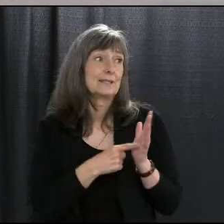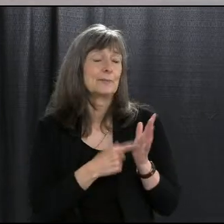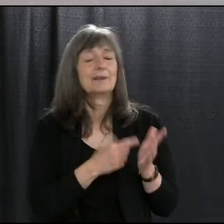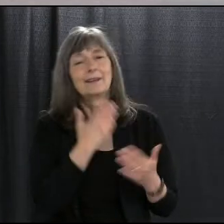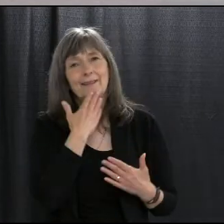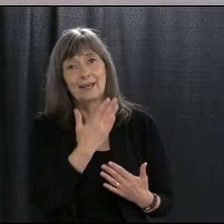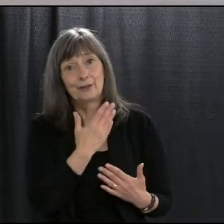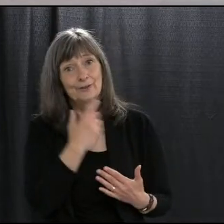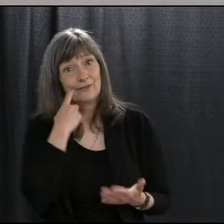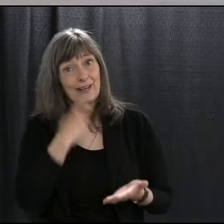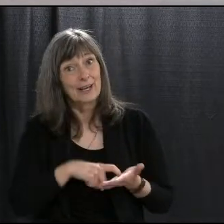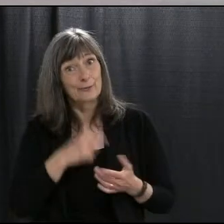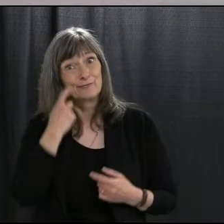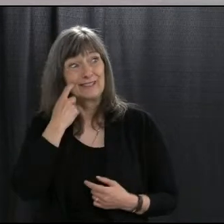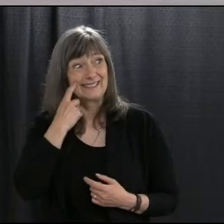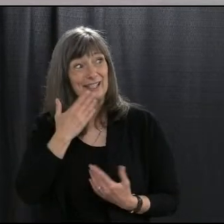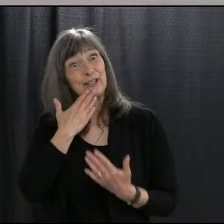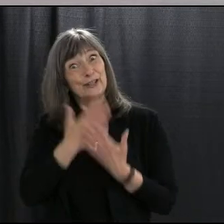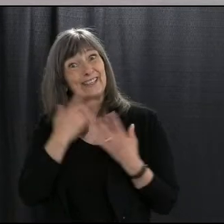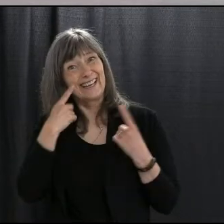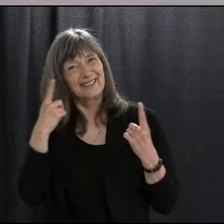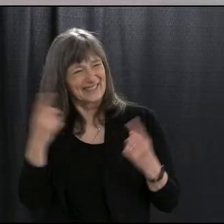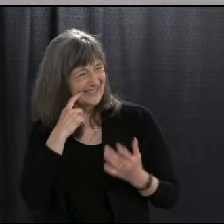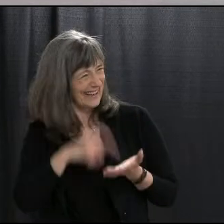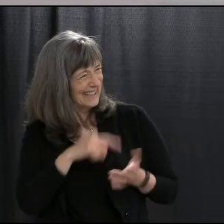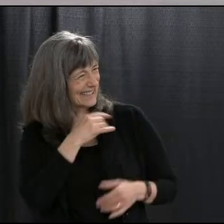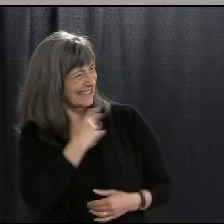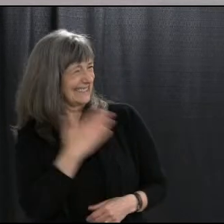recognizing that we have lots of good announcements, but